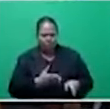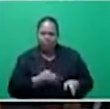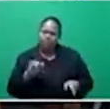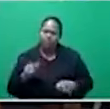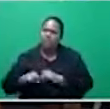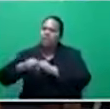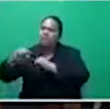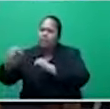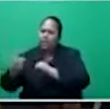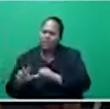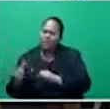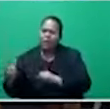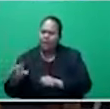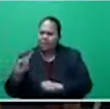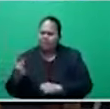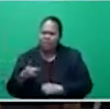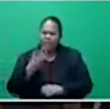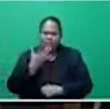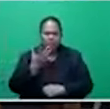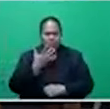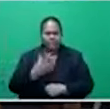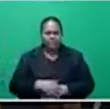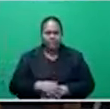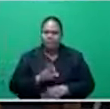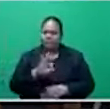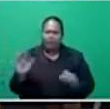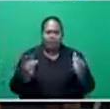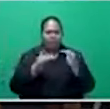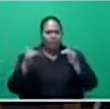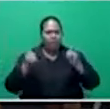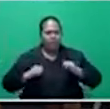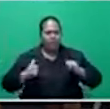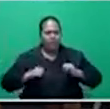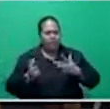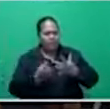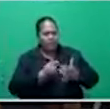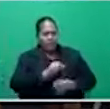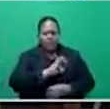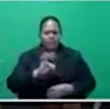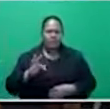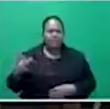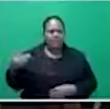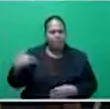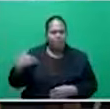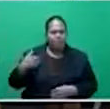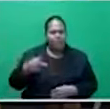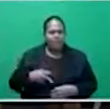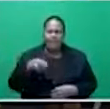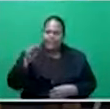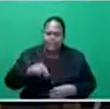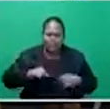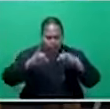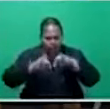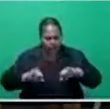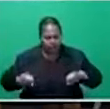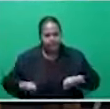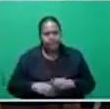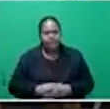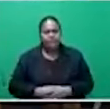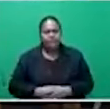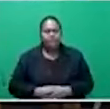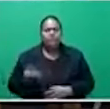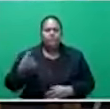formality. This is just so unfair practice where other staff within HR division are affected. This needs to be investigated. Why are